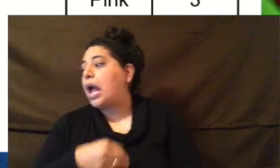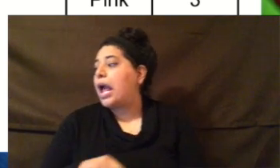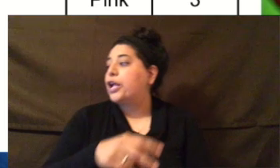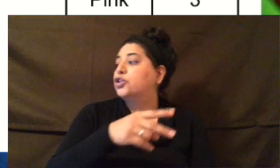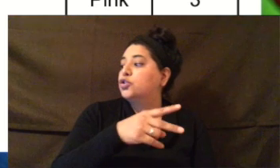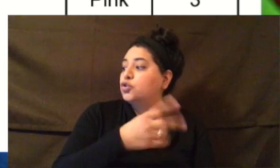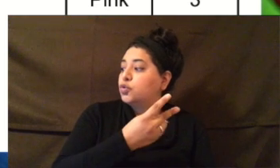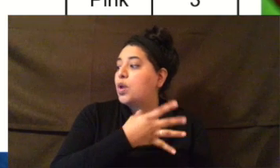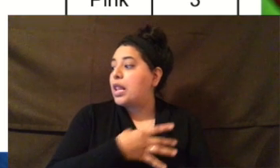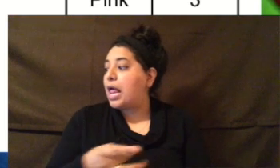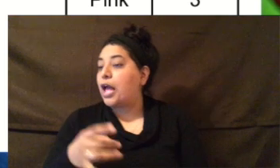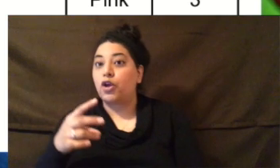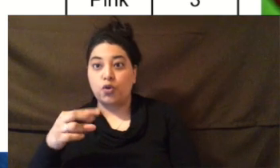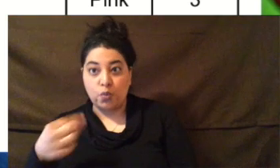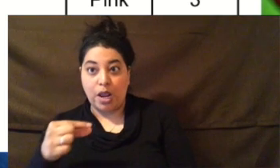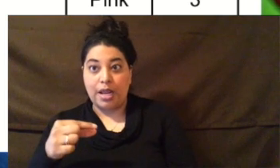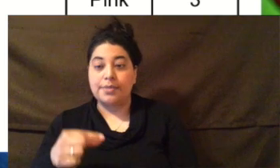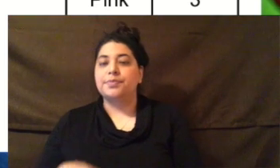green.